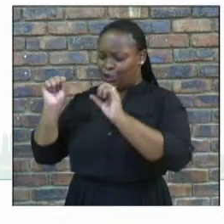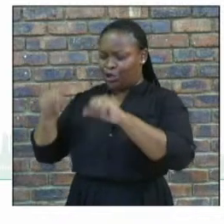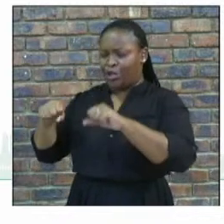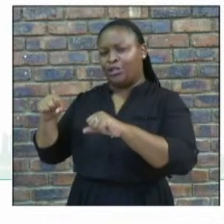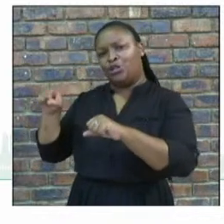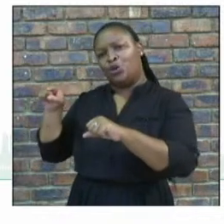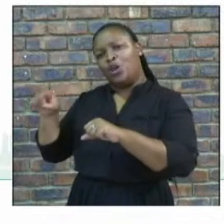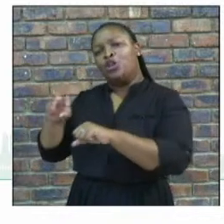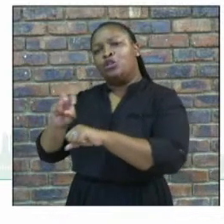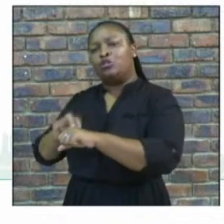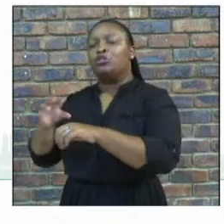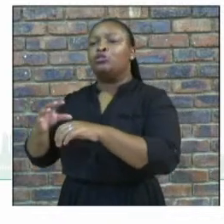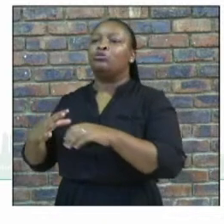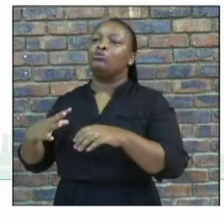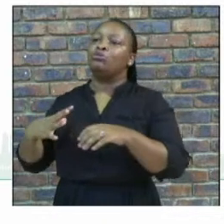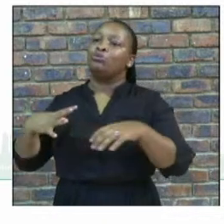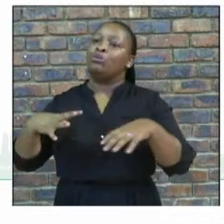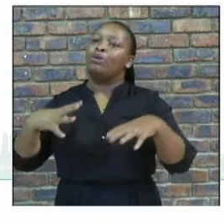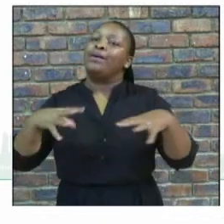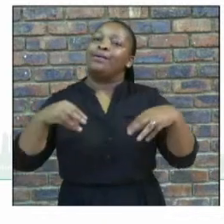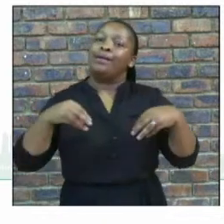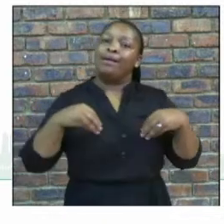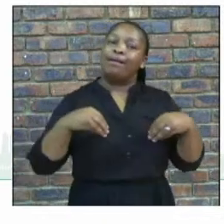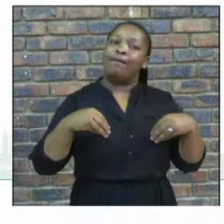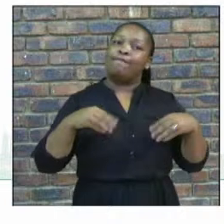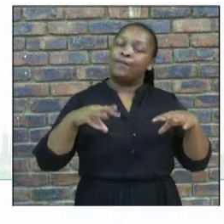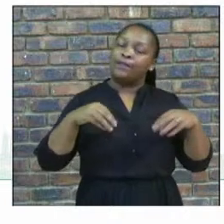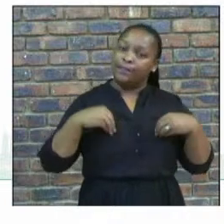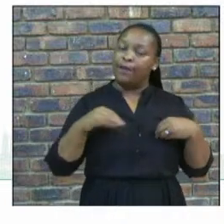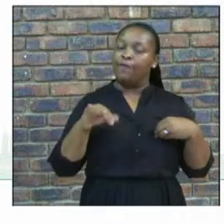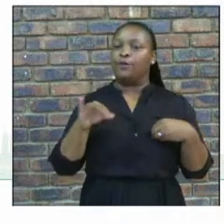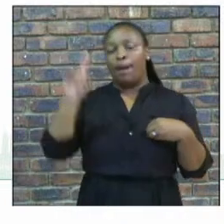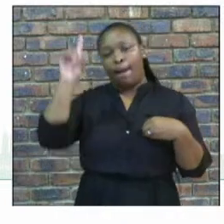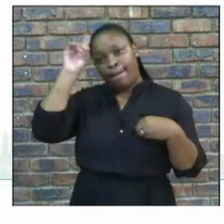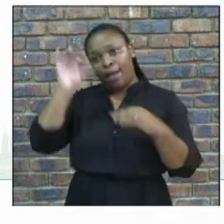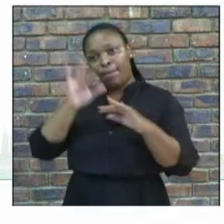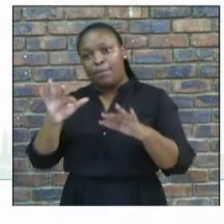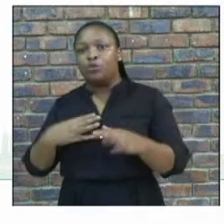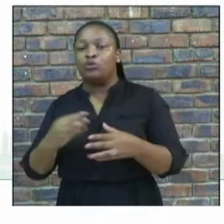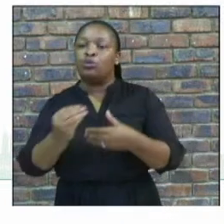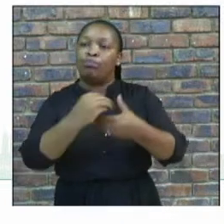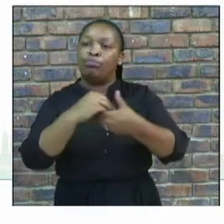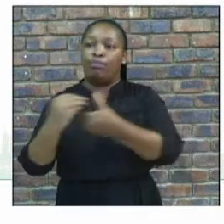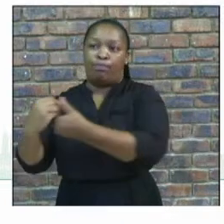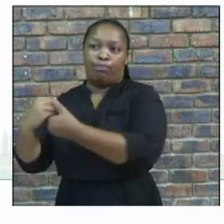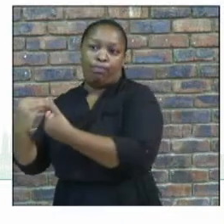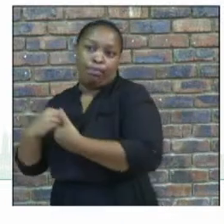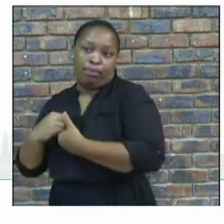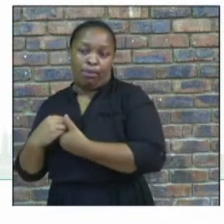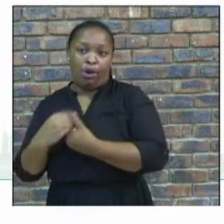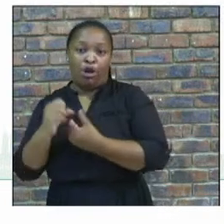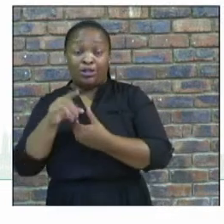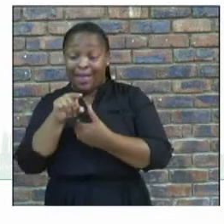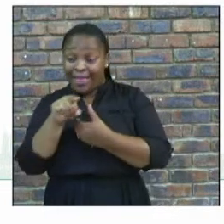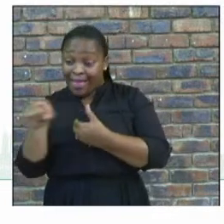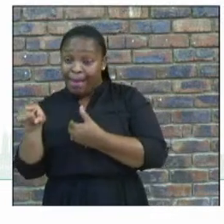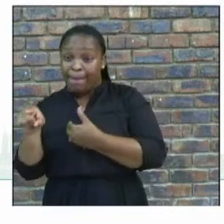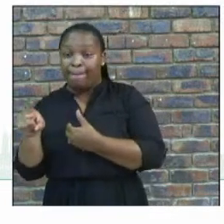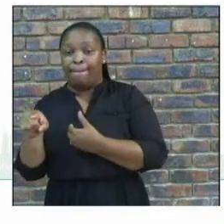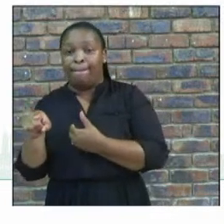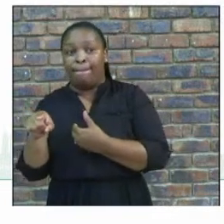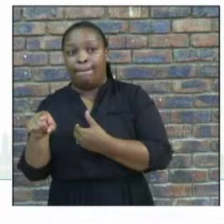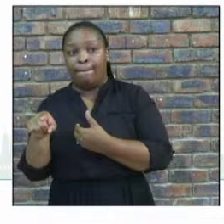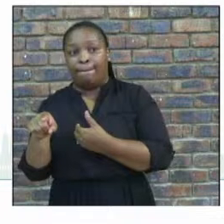for black people to participate meaningfully, whereby you can also invite